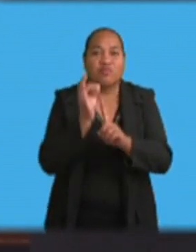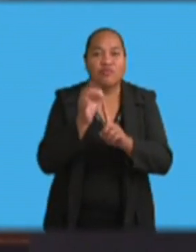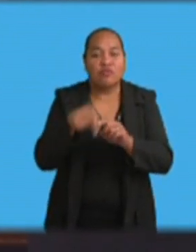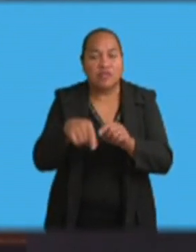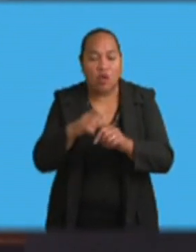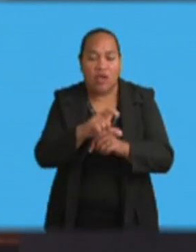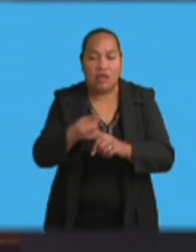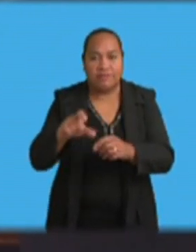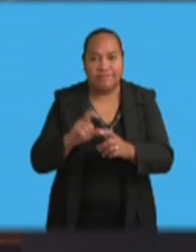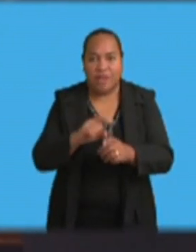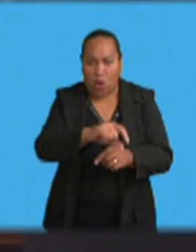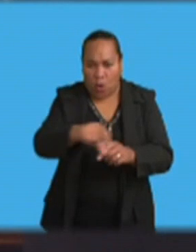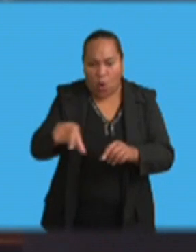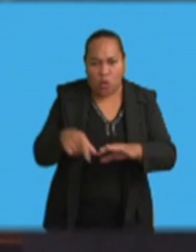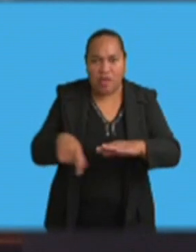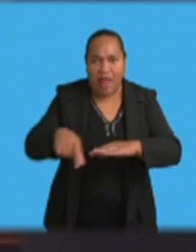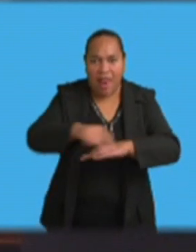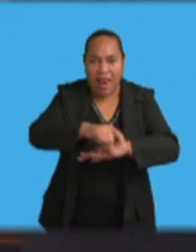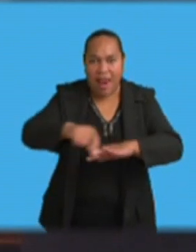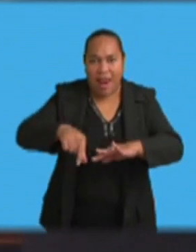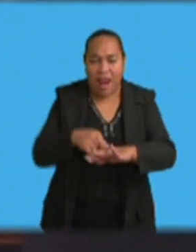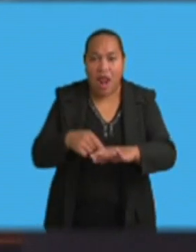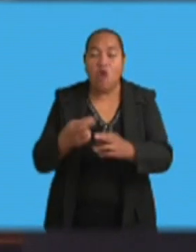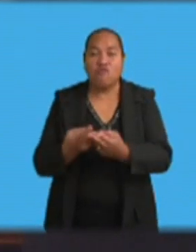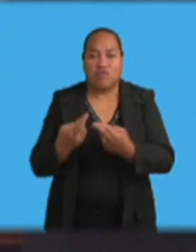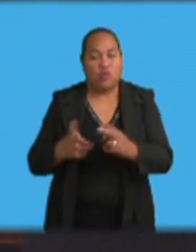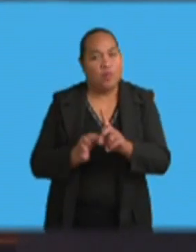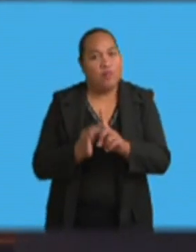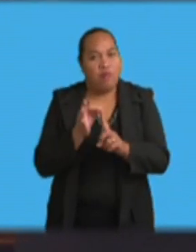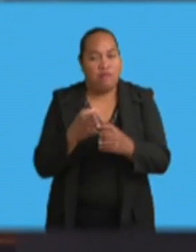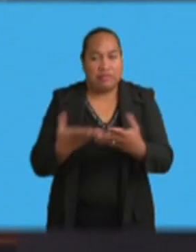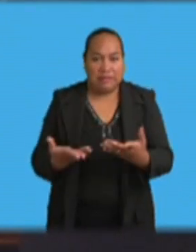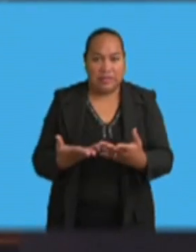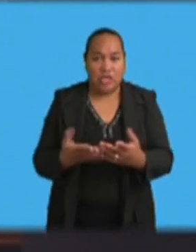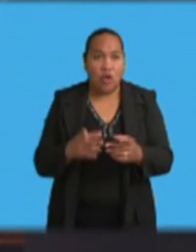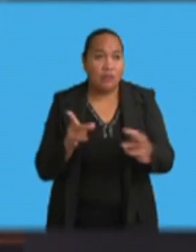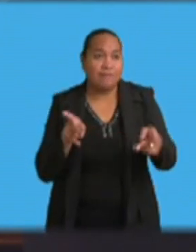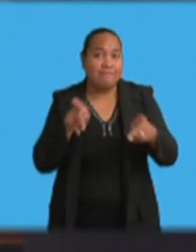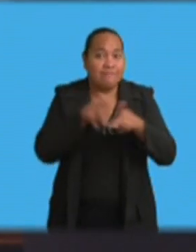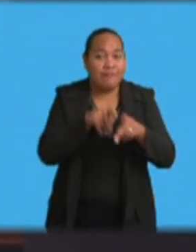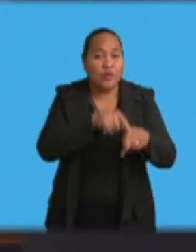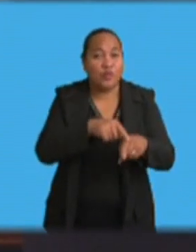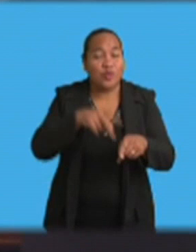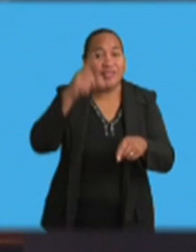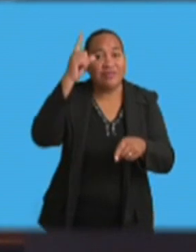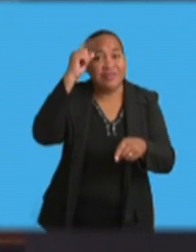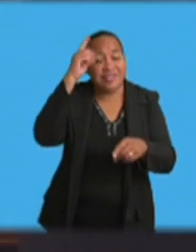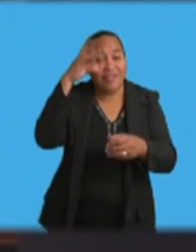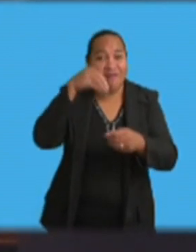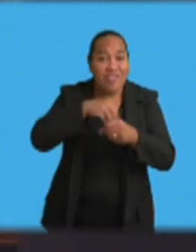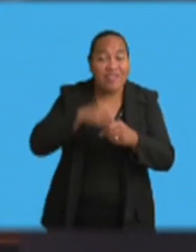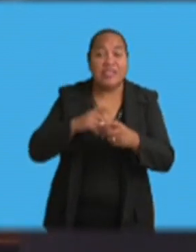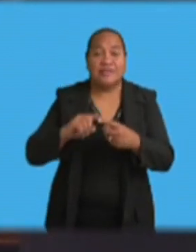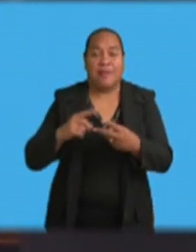coastal resources. Collaborations with the Ministry of Lands, Itoke Affairs, Environment, and the Ministry of